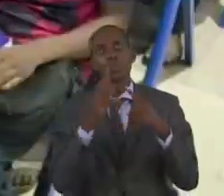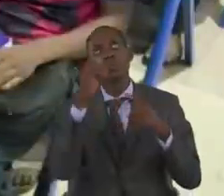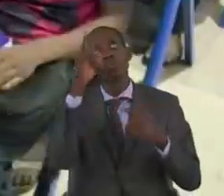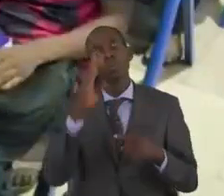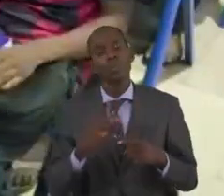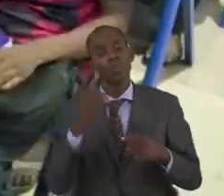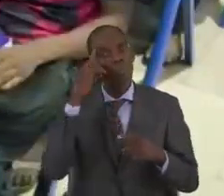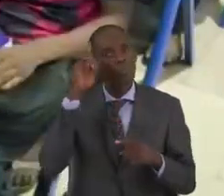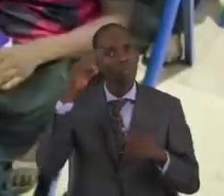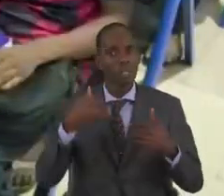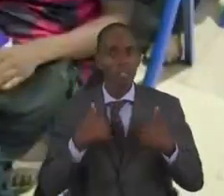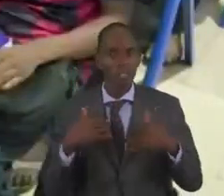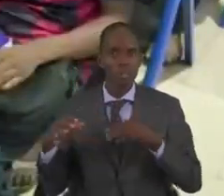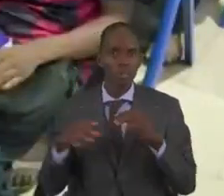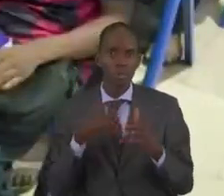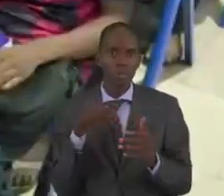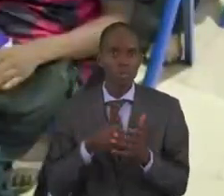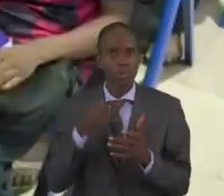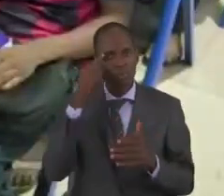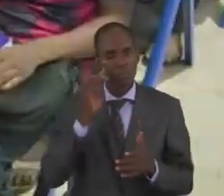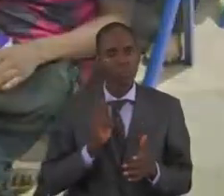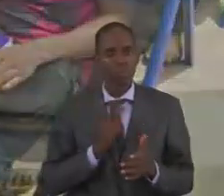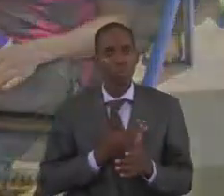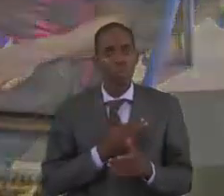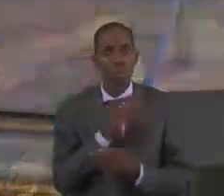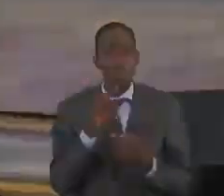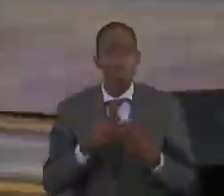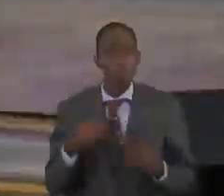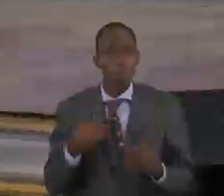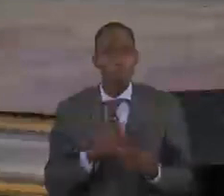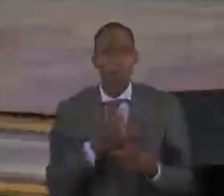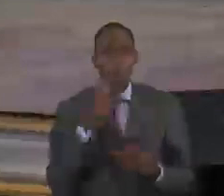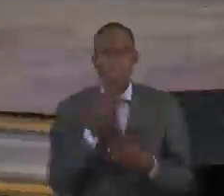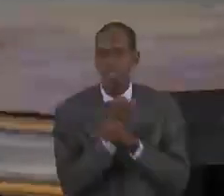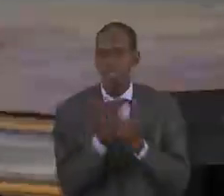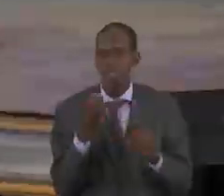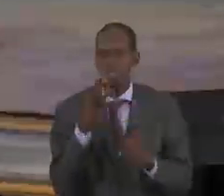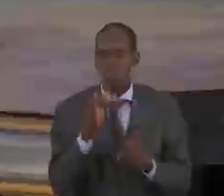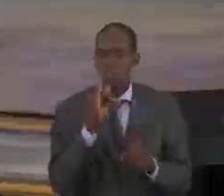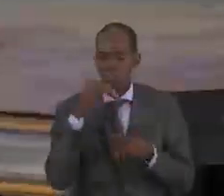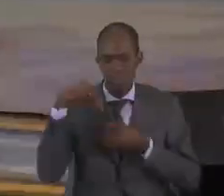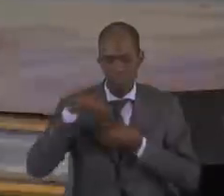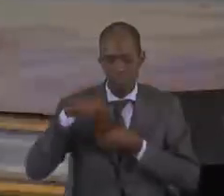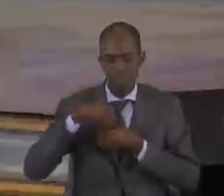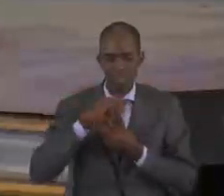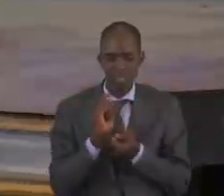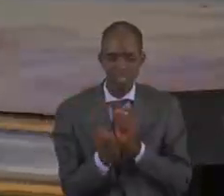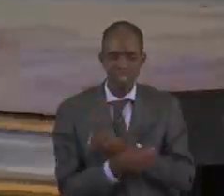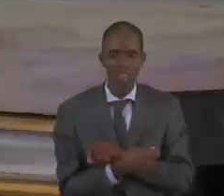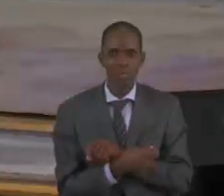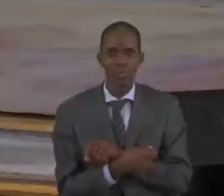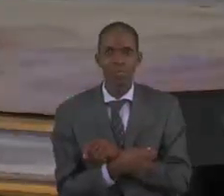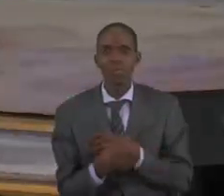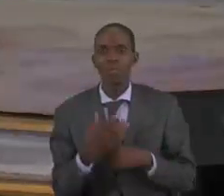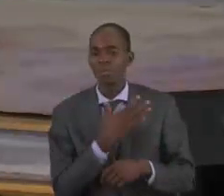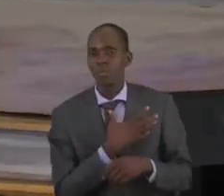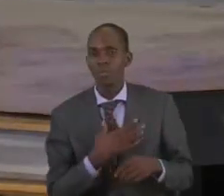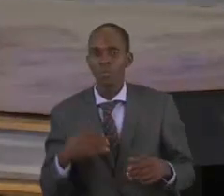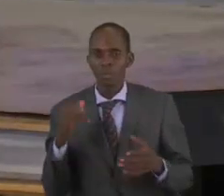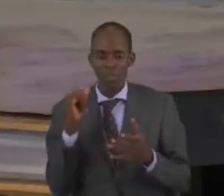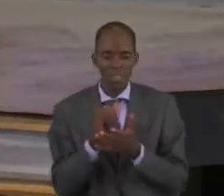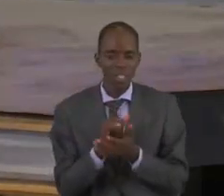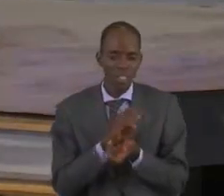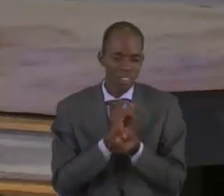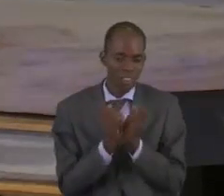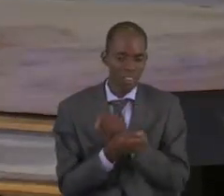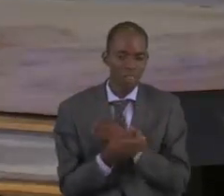for us. When we're saved, there's an internal change, internal transformation, and that